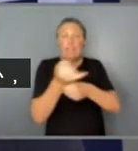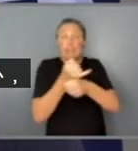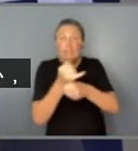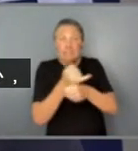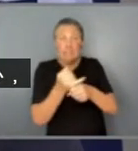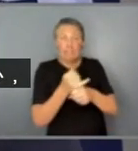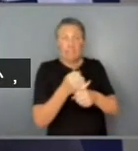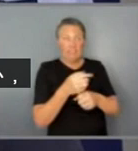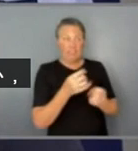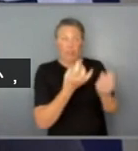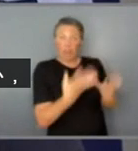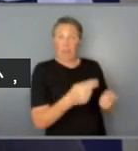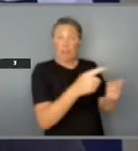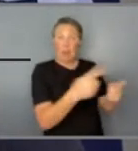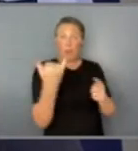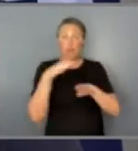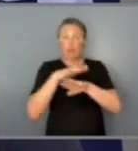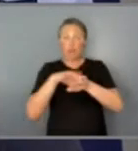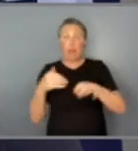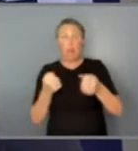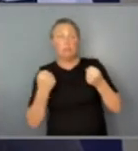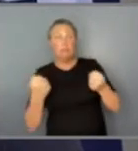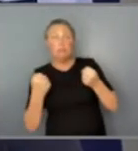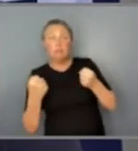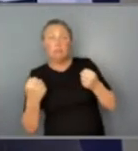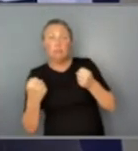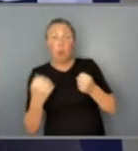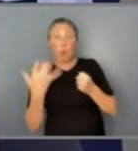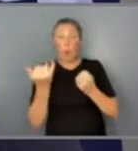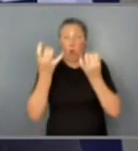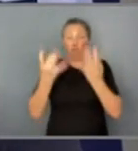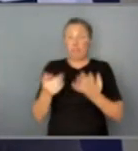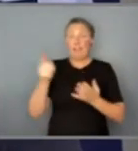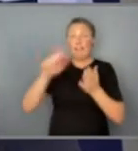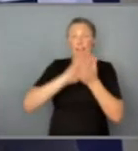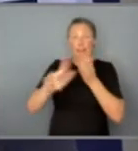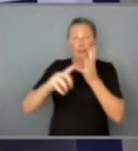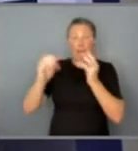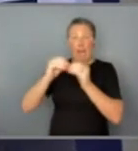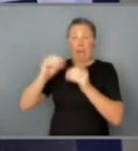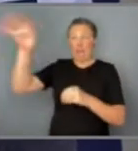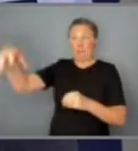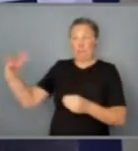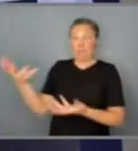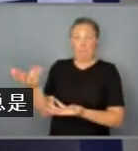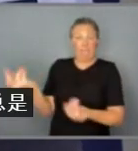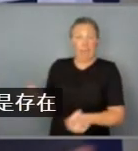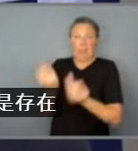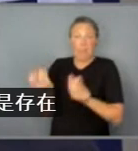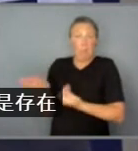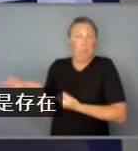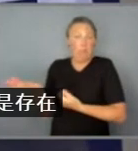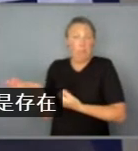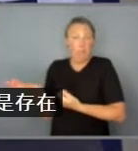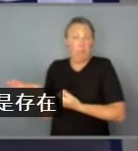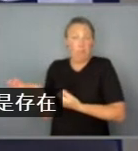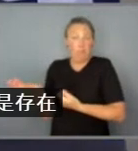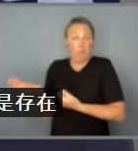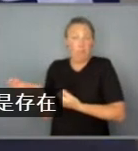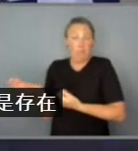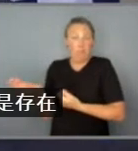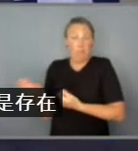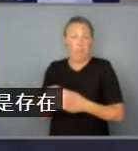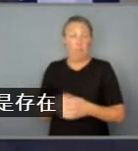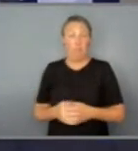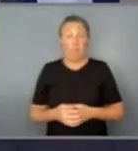in trucks on the way to them. So there are plenty of vaccines. The challenge is always, when you've got 9,000